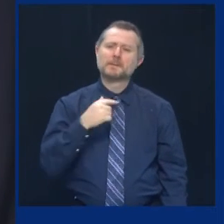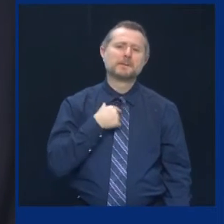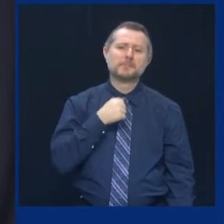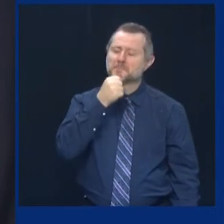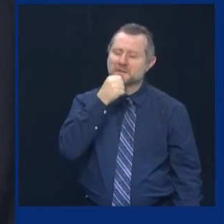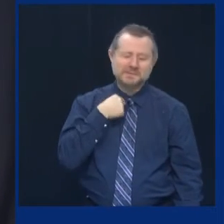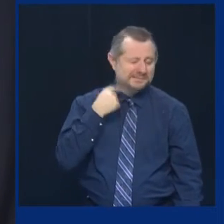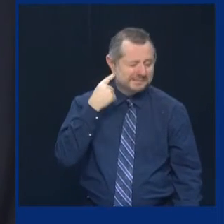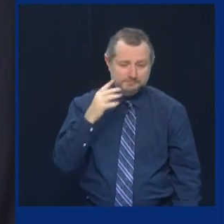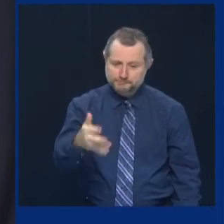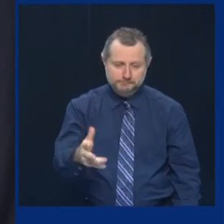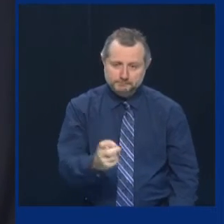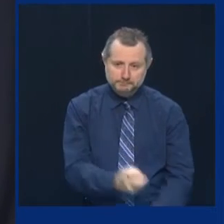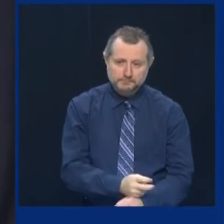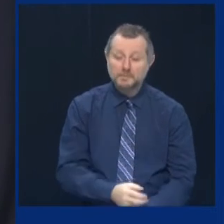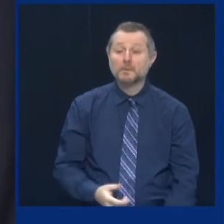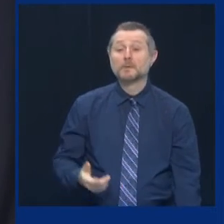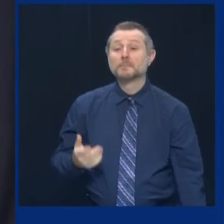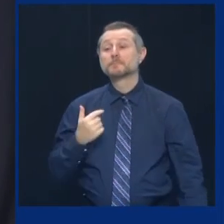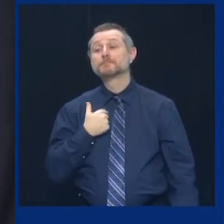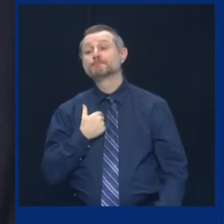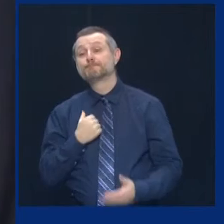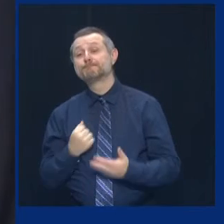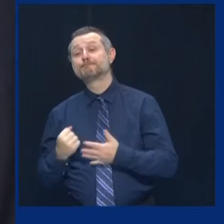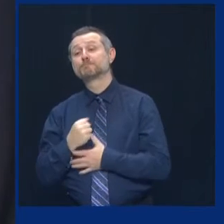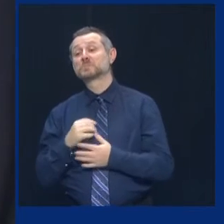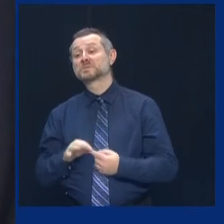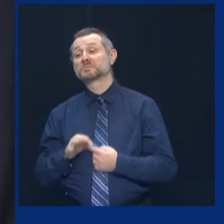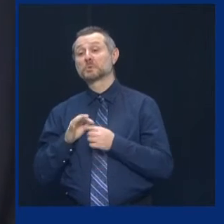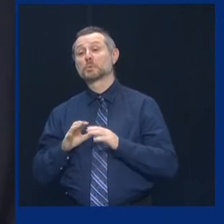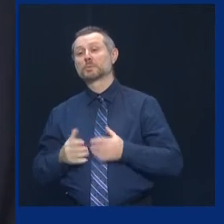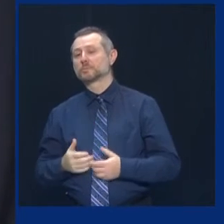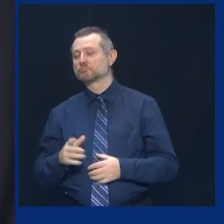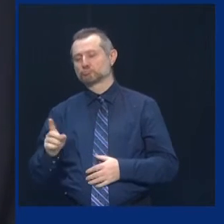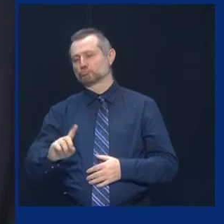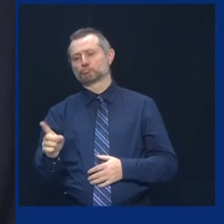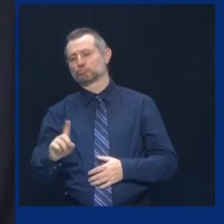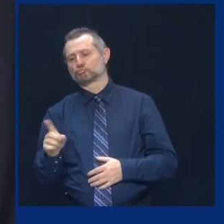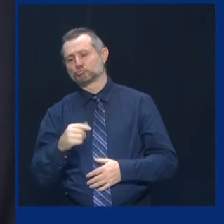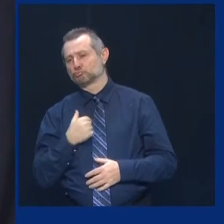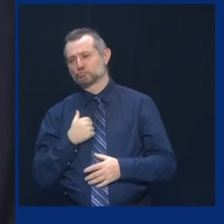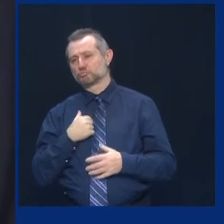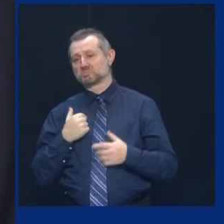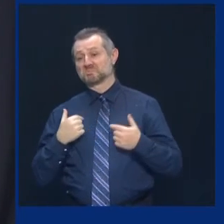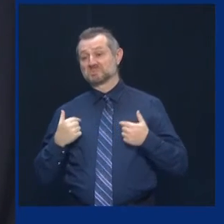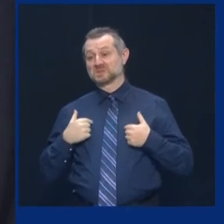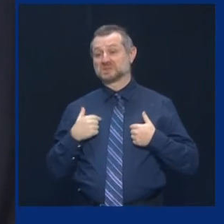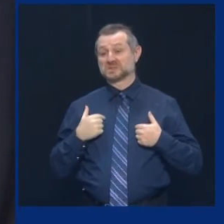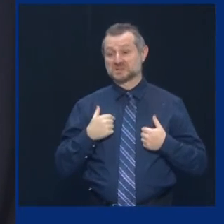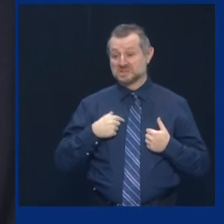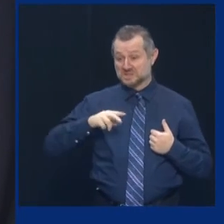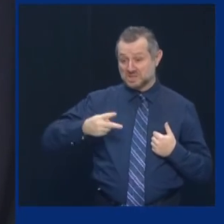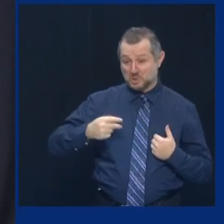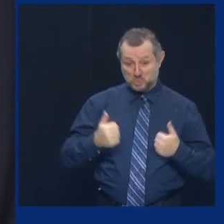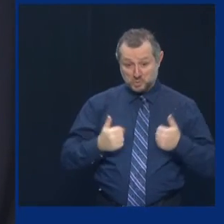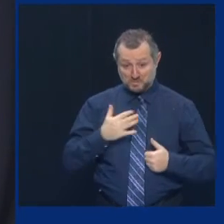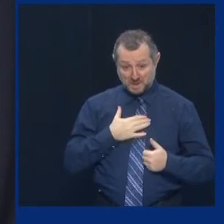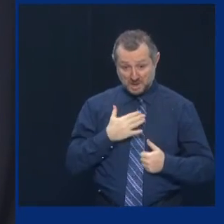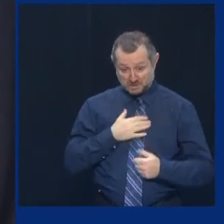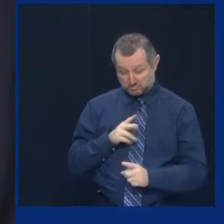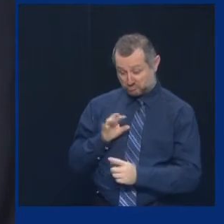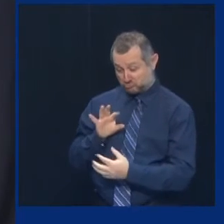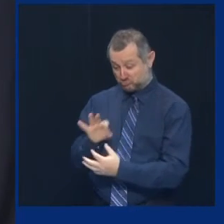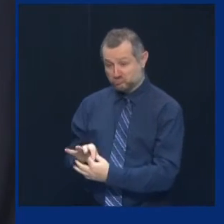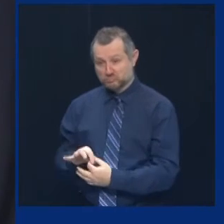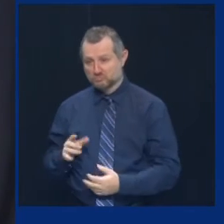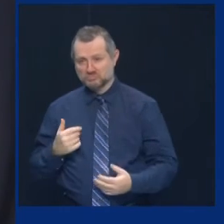group. I don't have any underlying illnesses, so I am in no